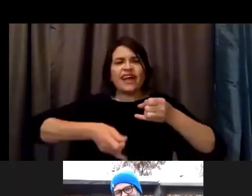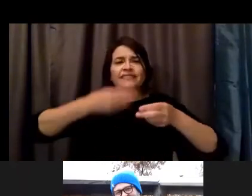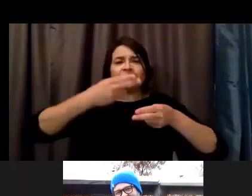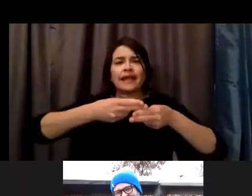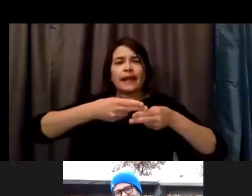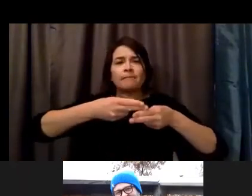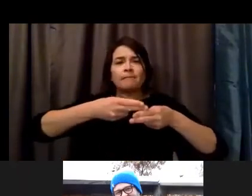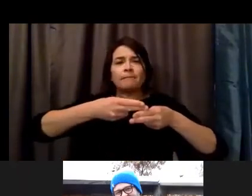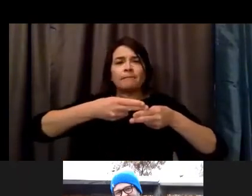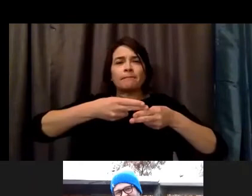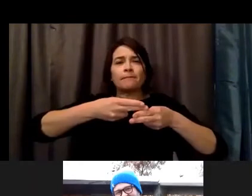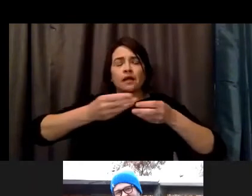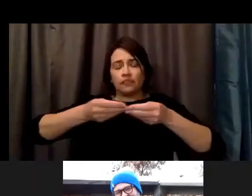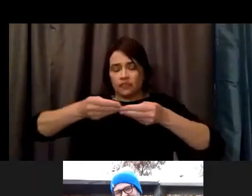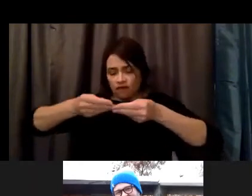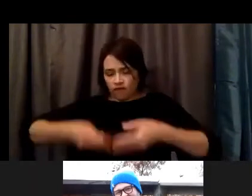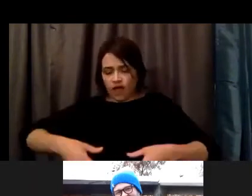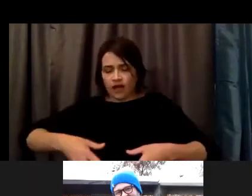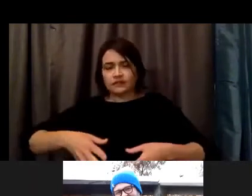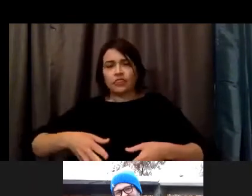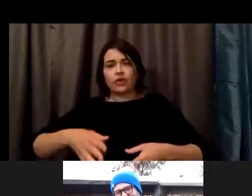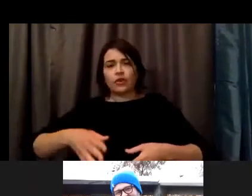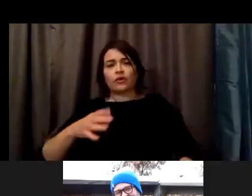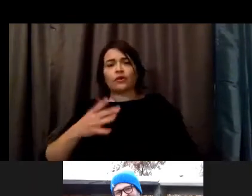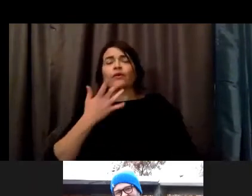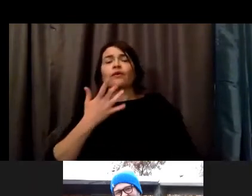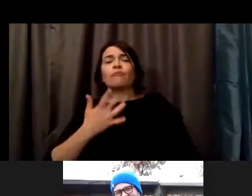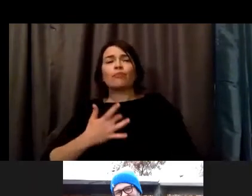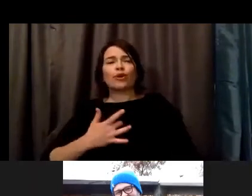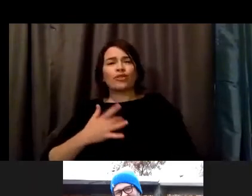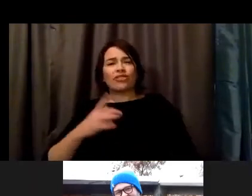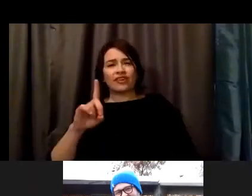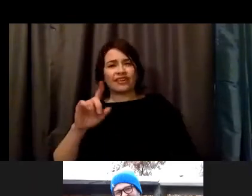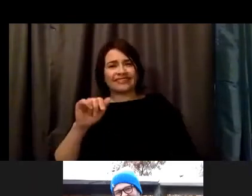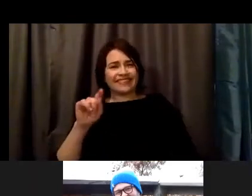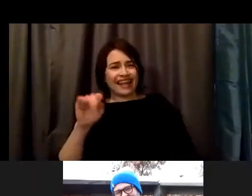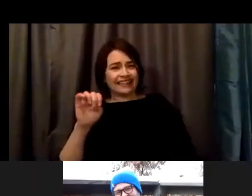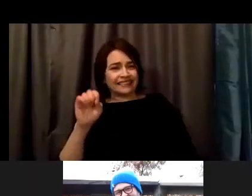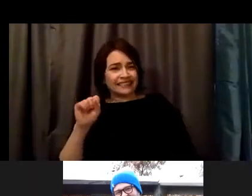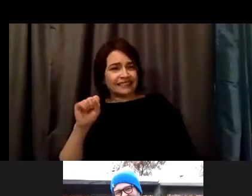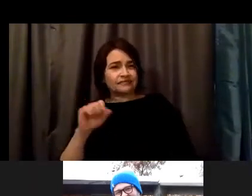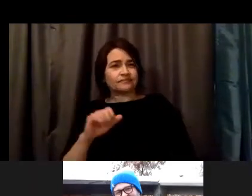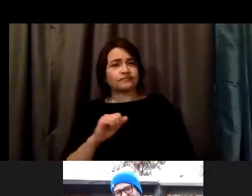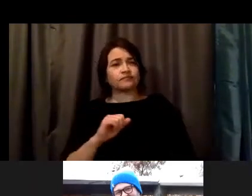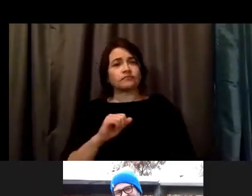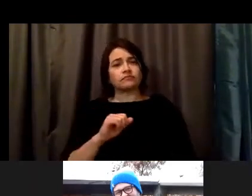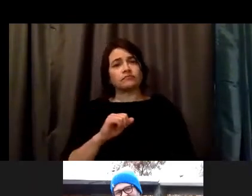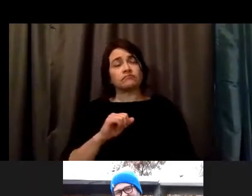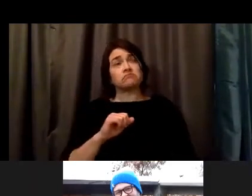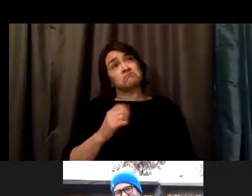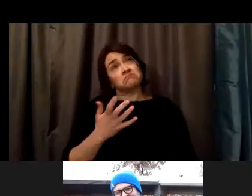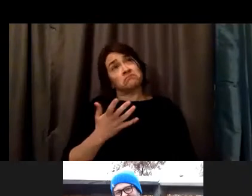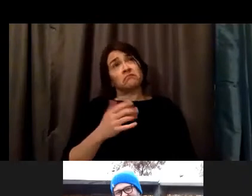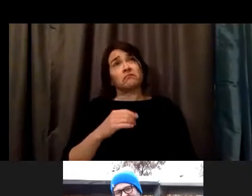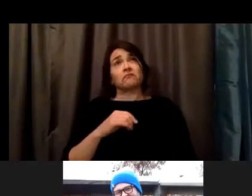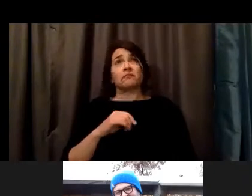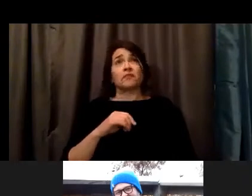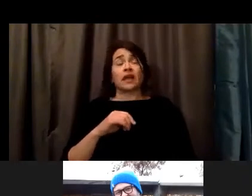I would venture to say that at least 20–30% of the population couldn't take an oath